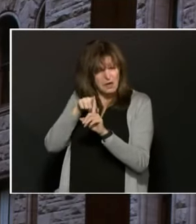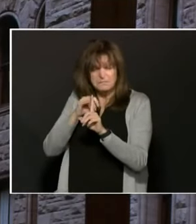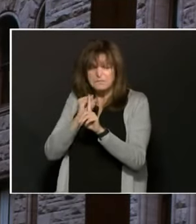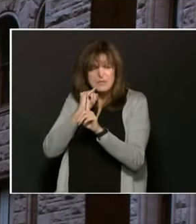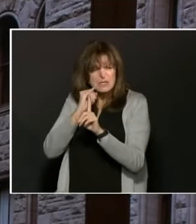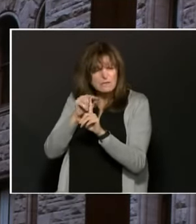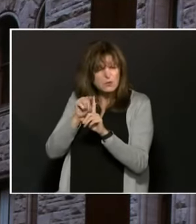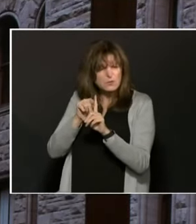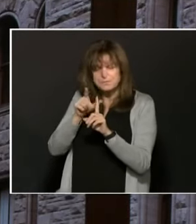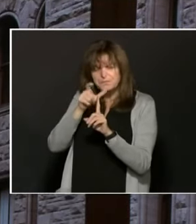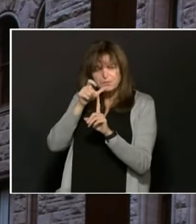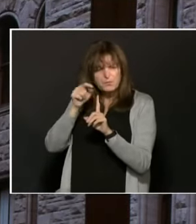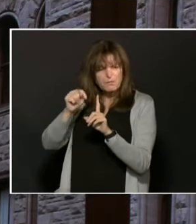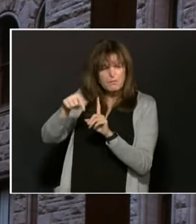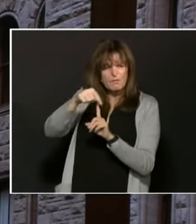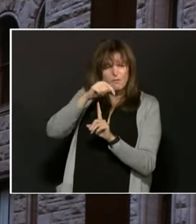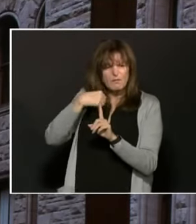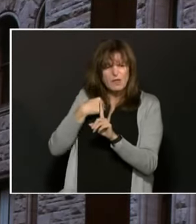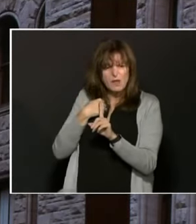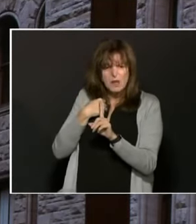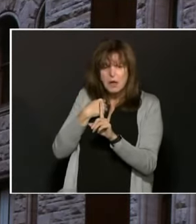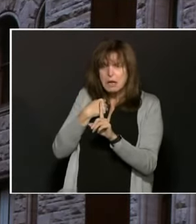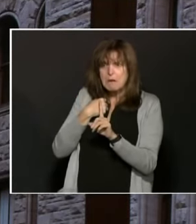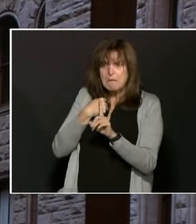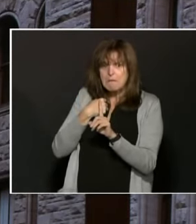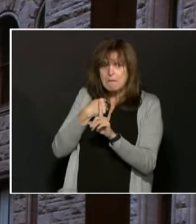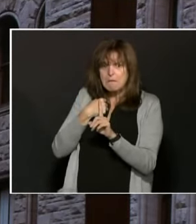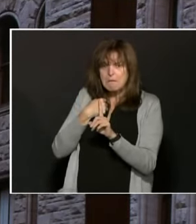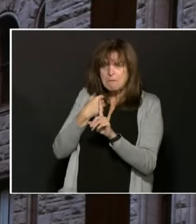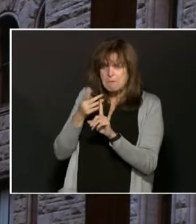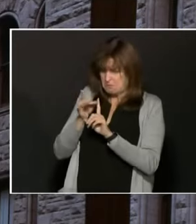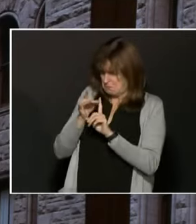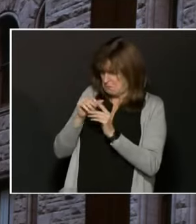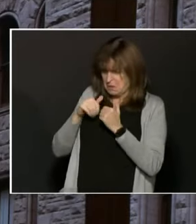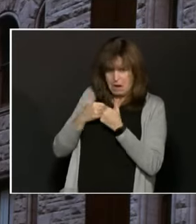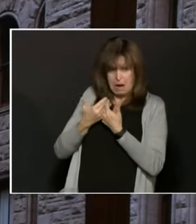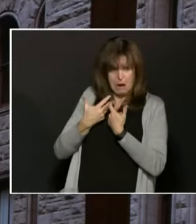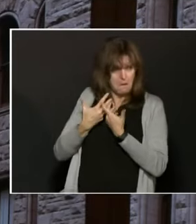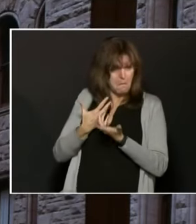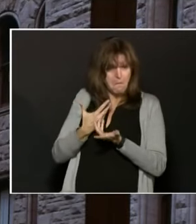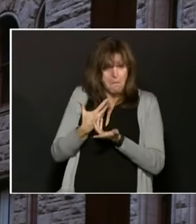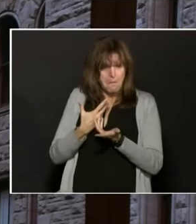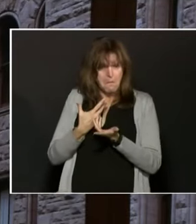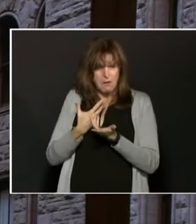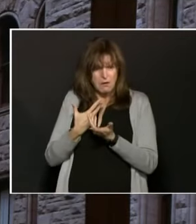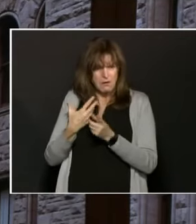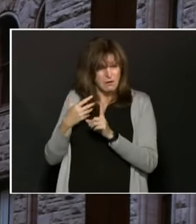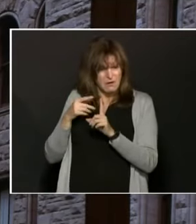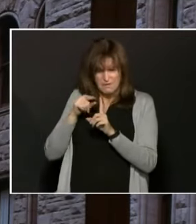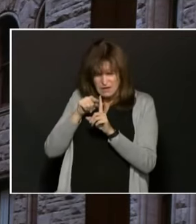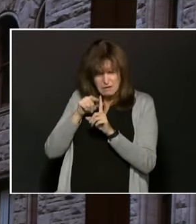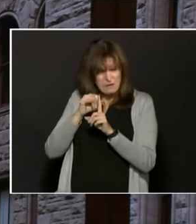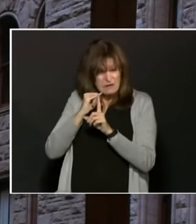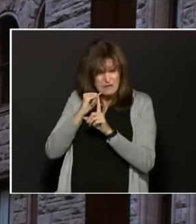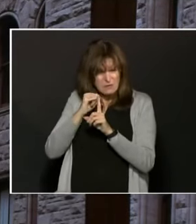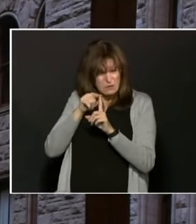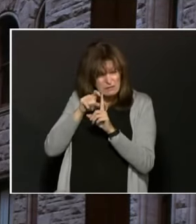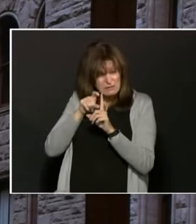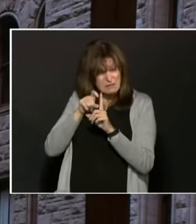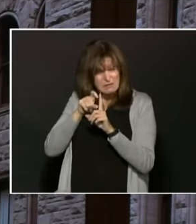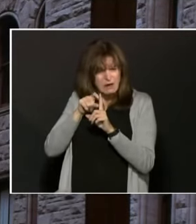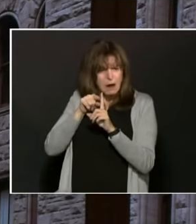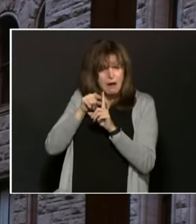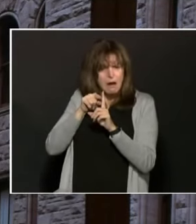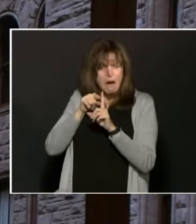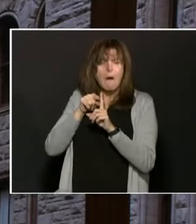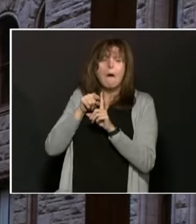I don't know how I got to be positive. And when you ask them later on about it, they say, well, I did have some congregate gatherings with friends without